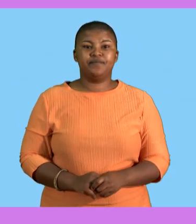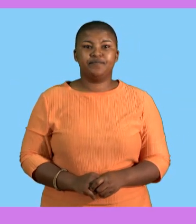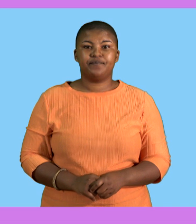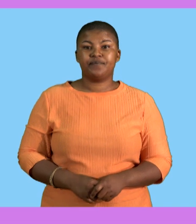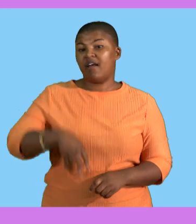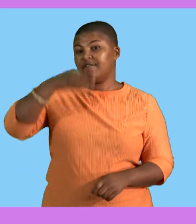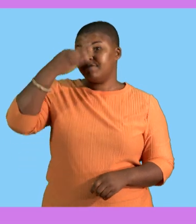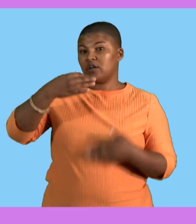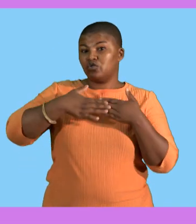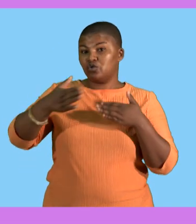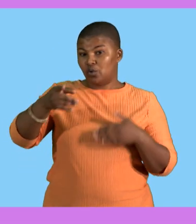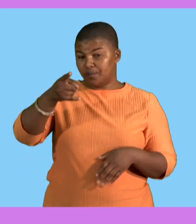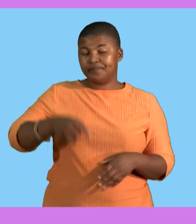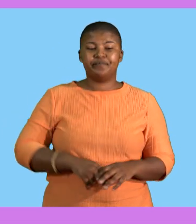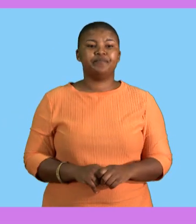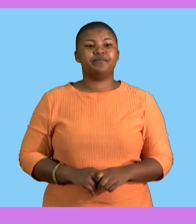front door.